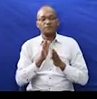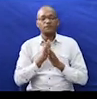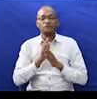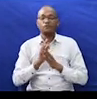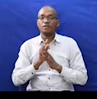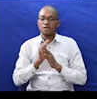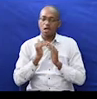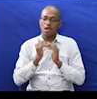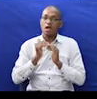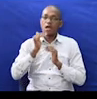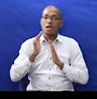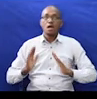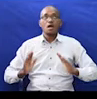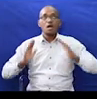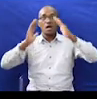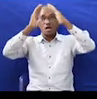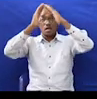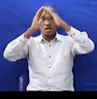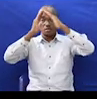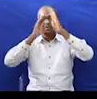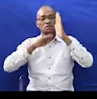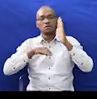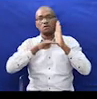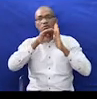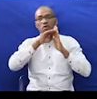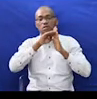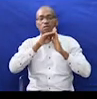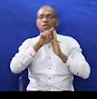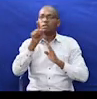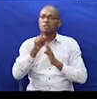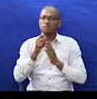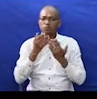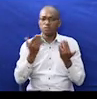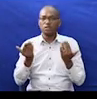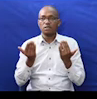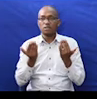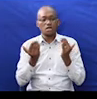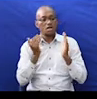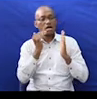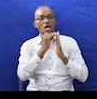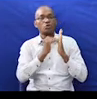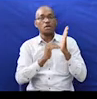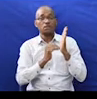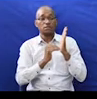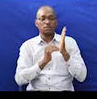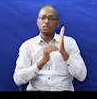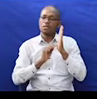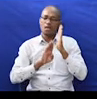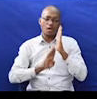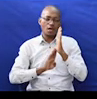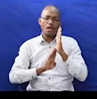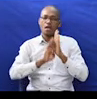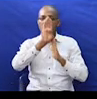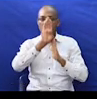tower or tall tree, but also it helps to calculate the height of the waves and also the